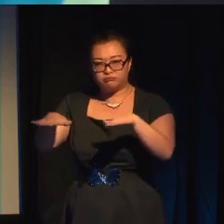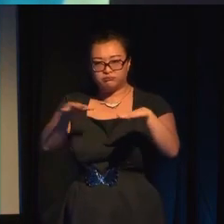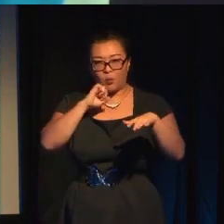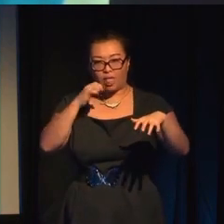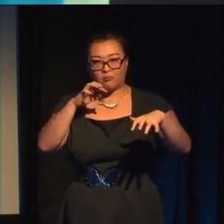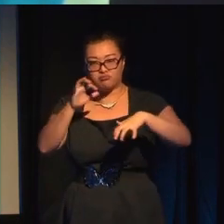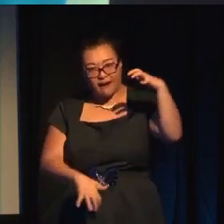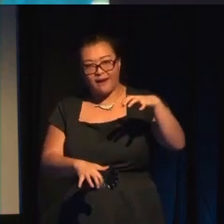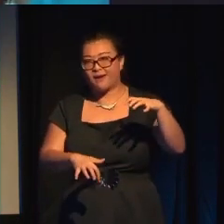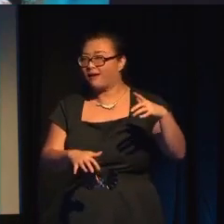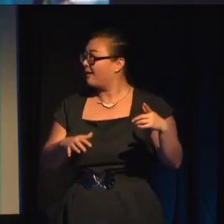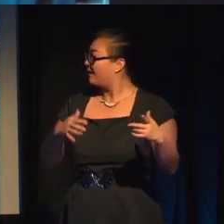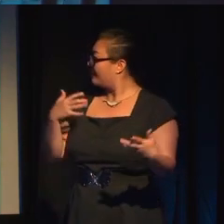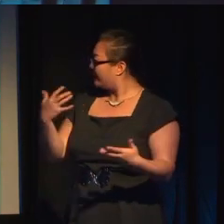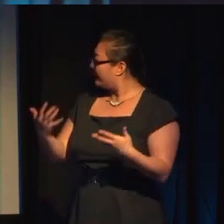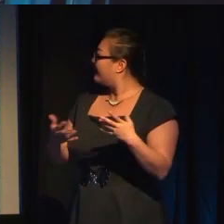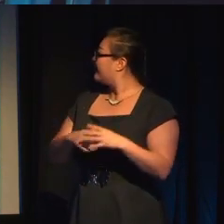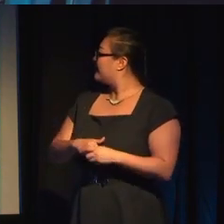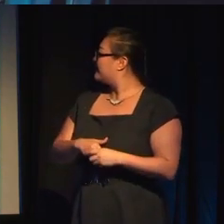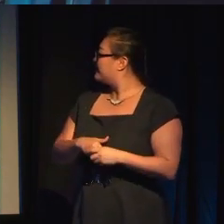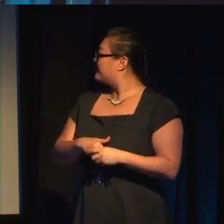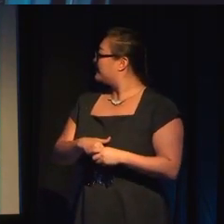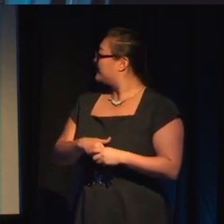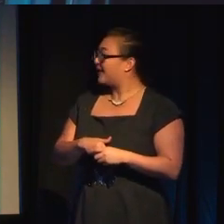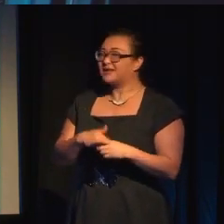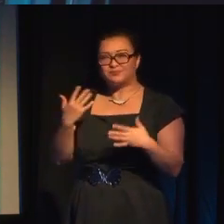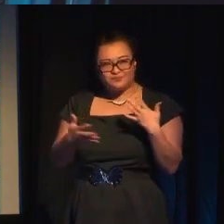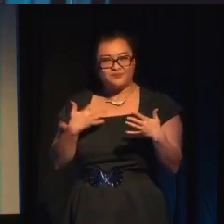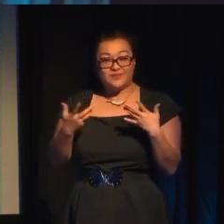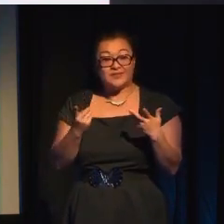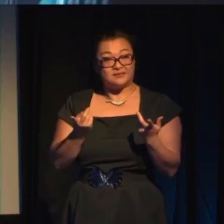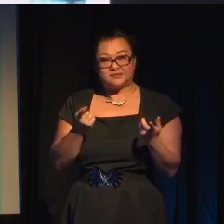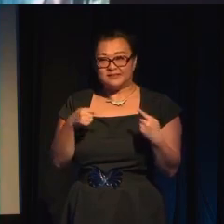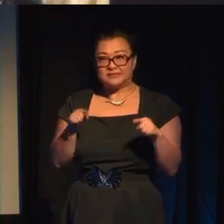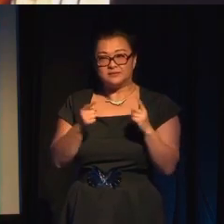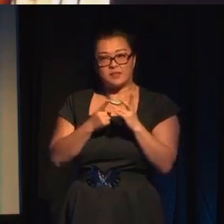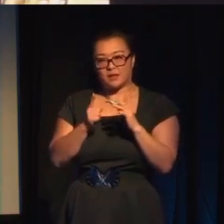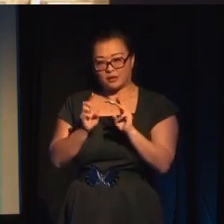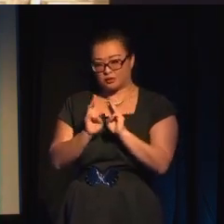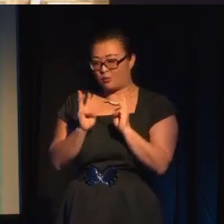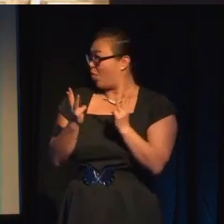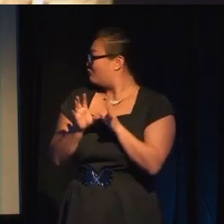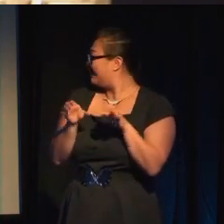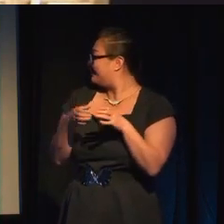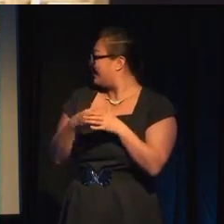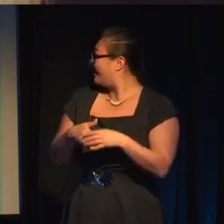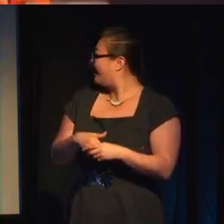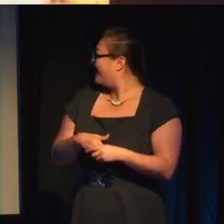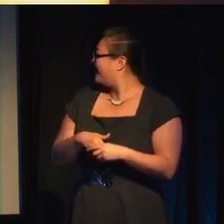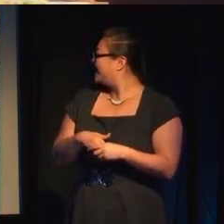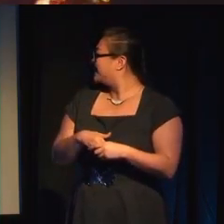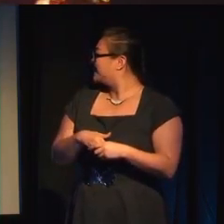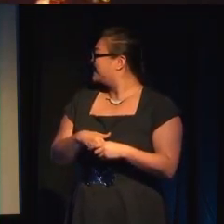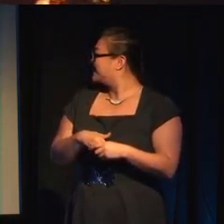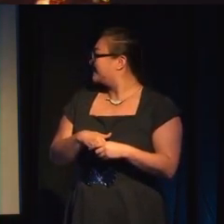an electromagnet that comes down. This is again another little arena, and what you're doing is you're